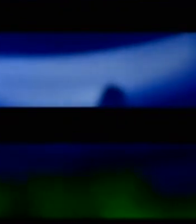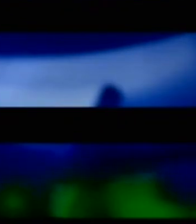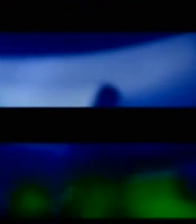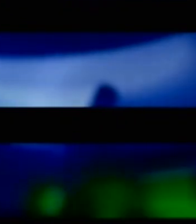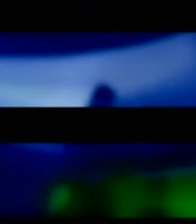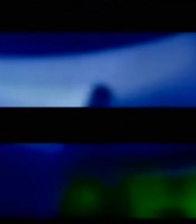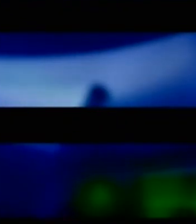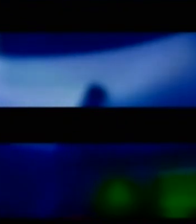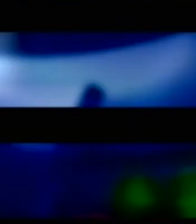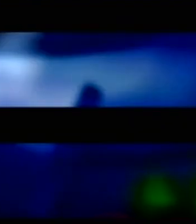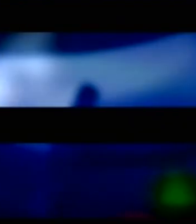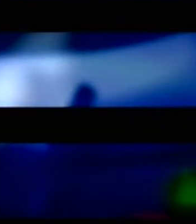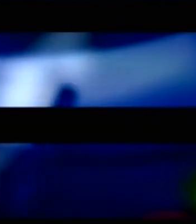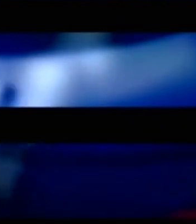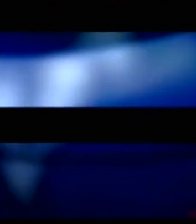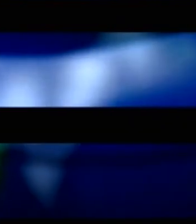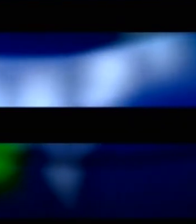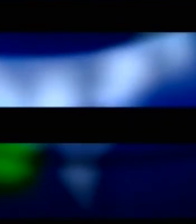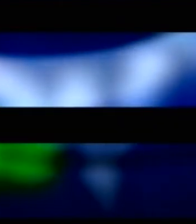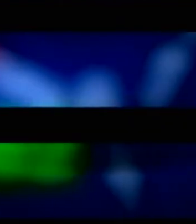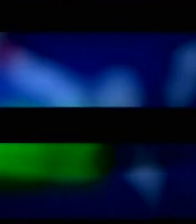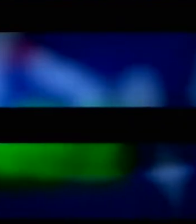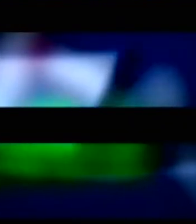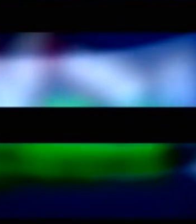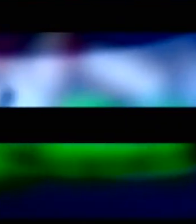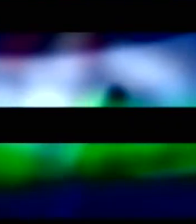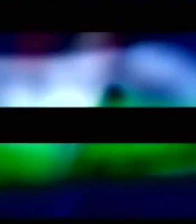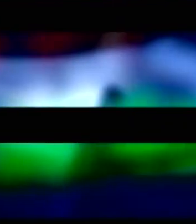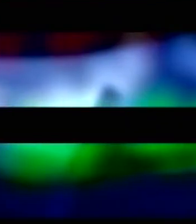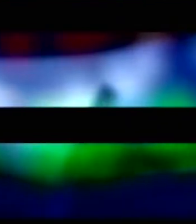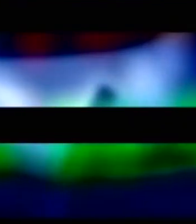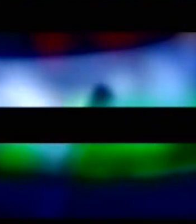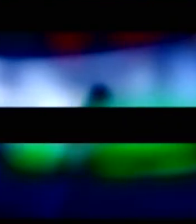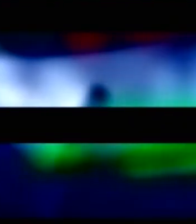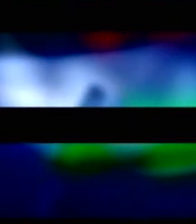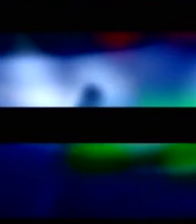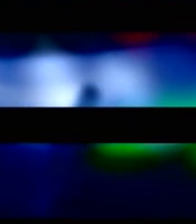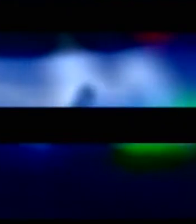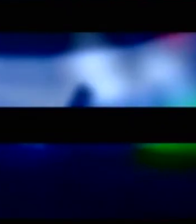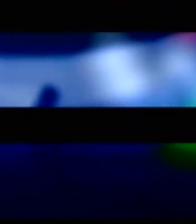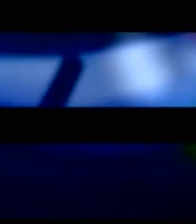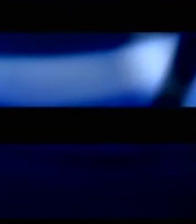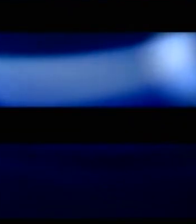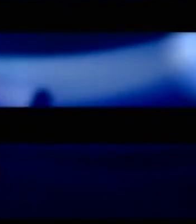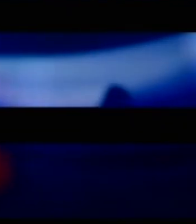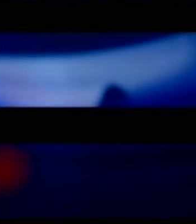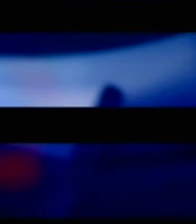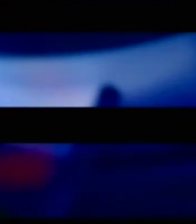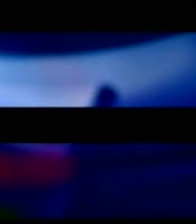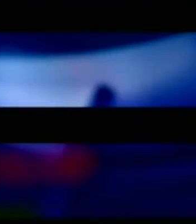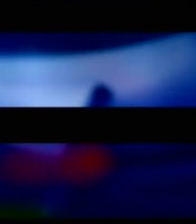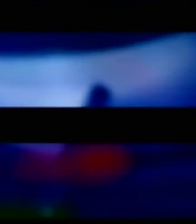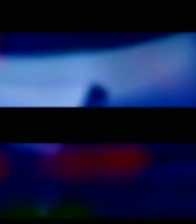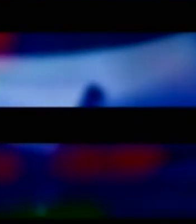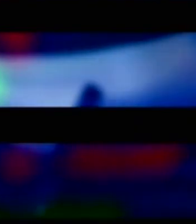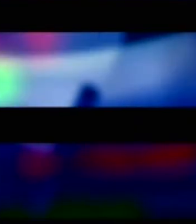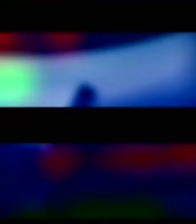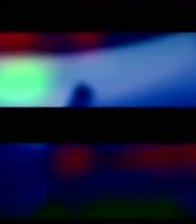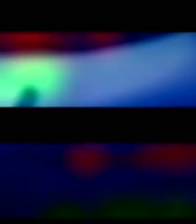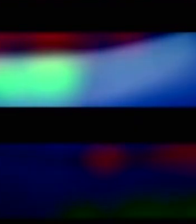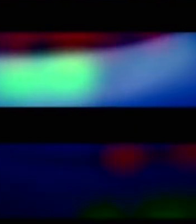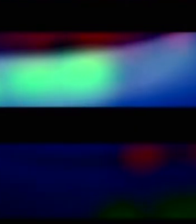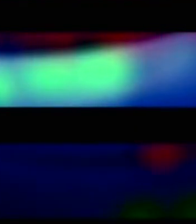In Jamaica, Sagicor Bank JA Class B was the volume leader with 15